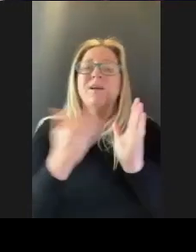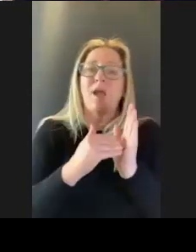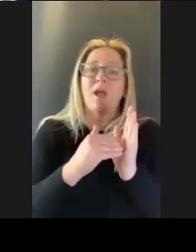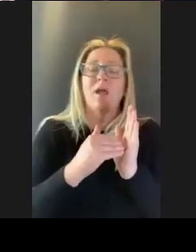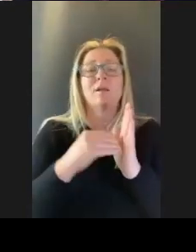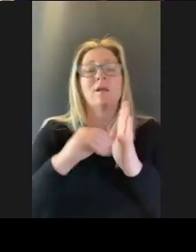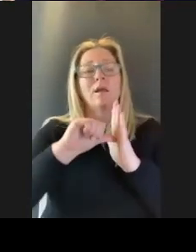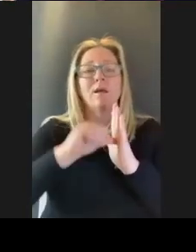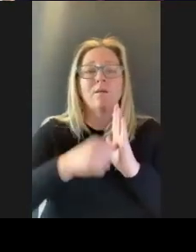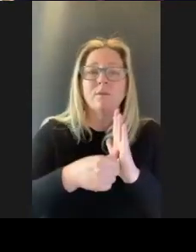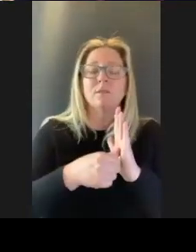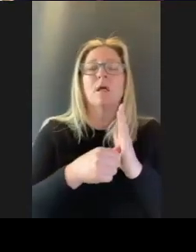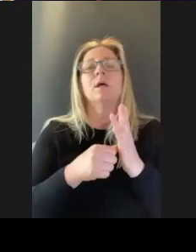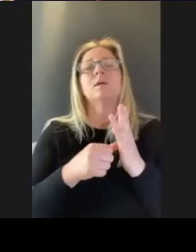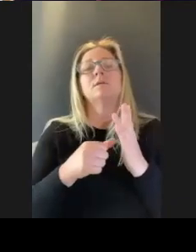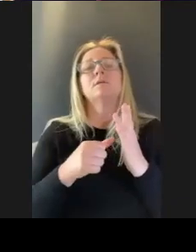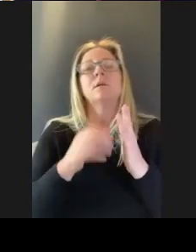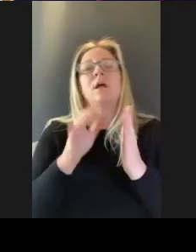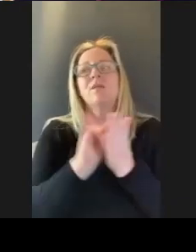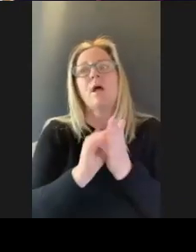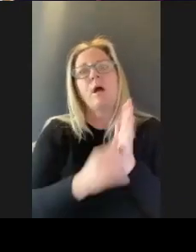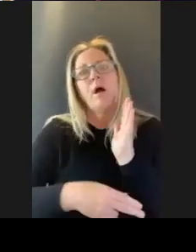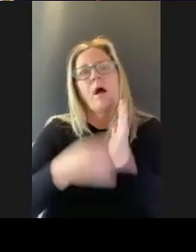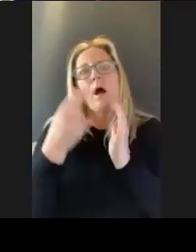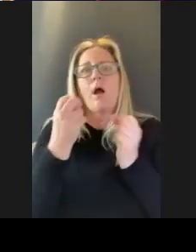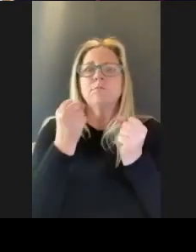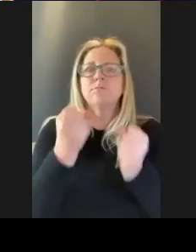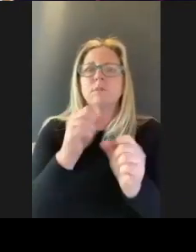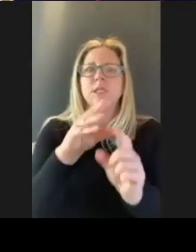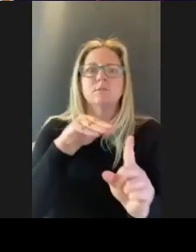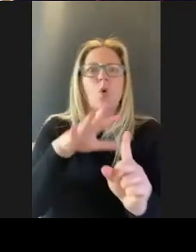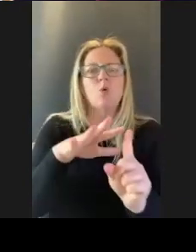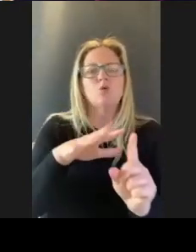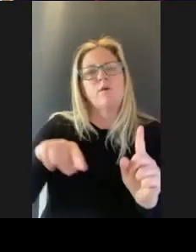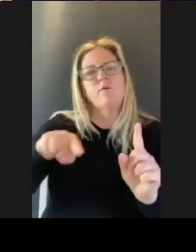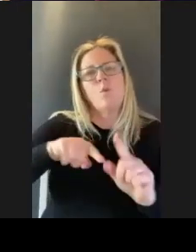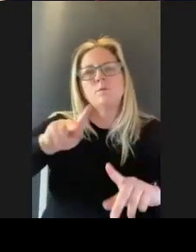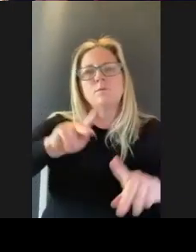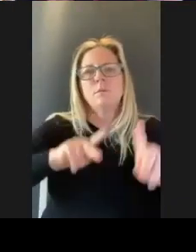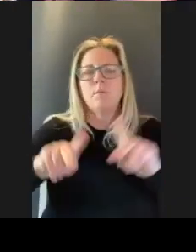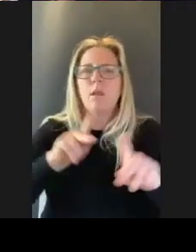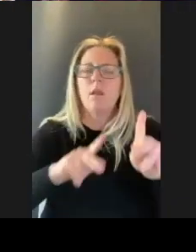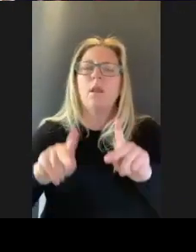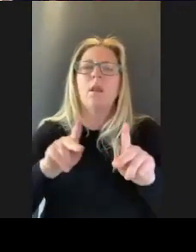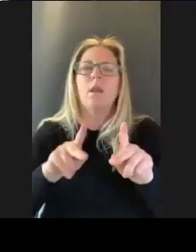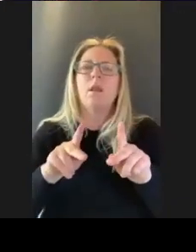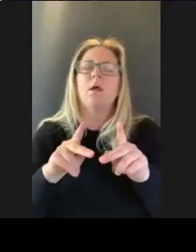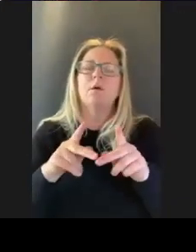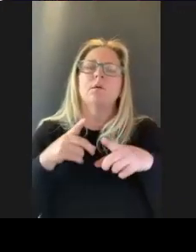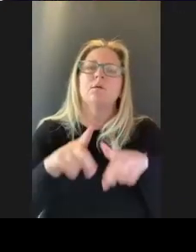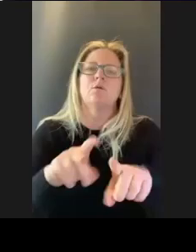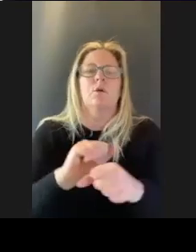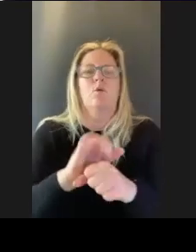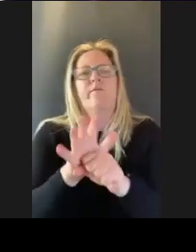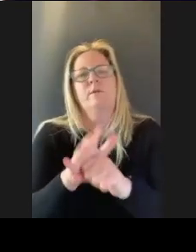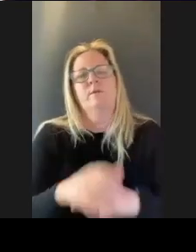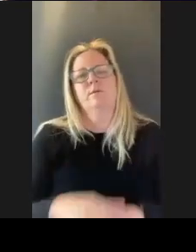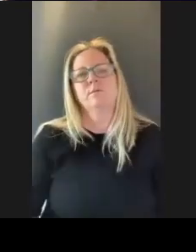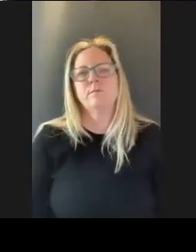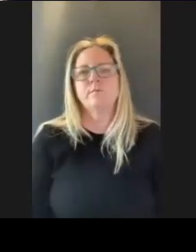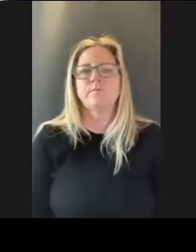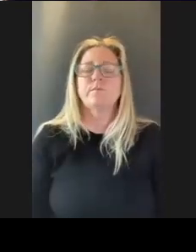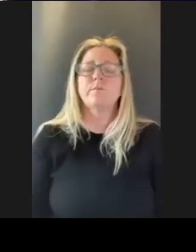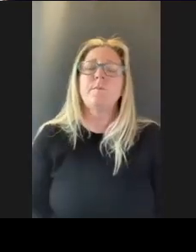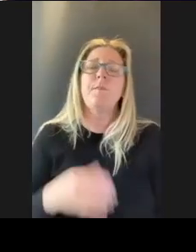the exposure of these particular populations in the midst of COVID-19. With